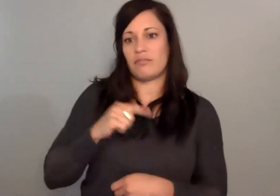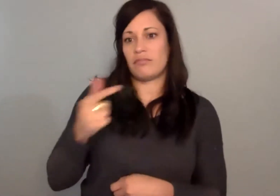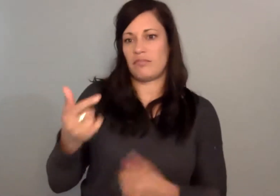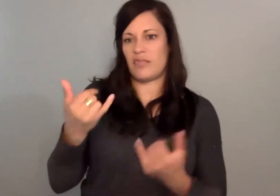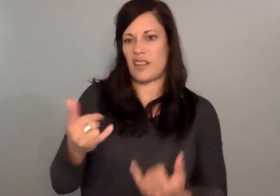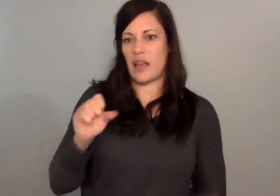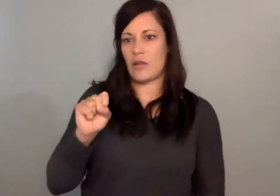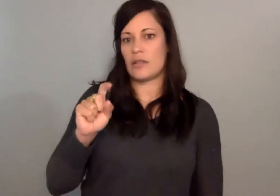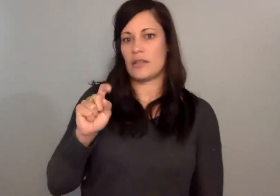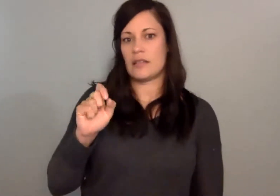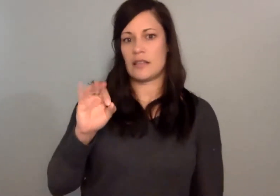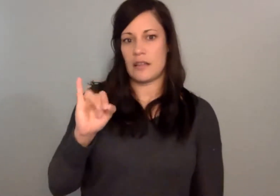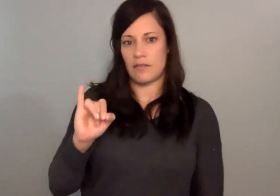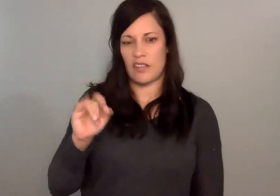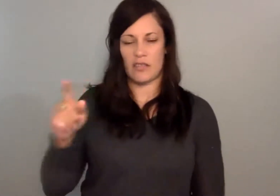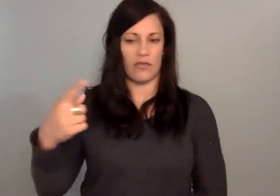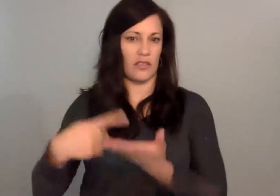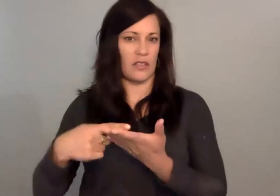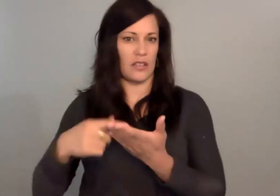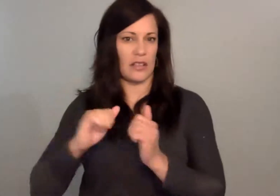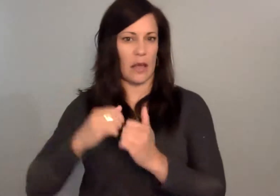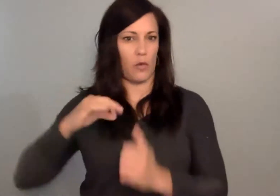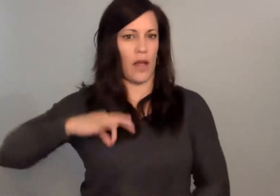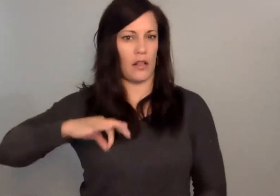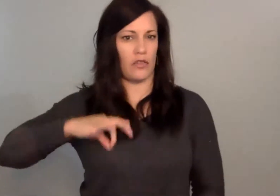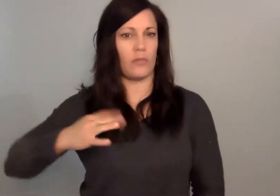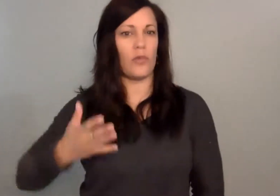to talk a little bit more about eligibility.